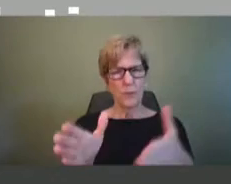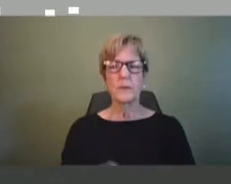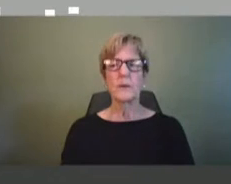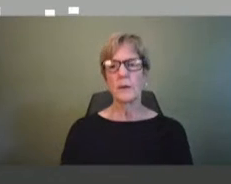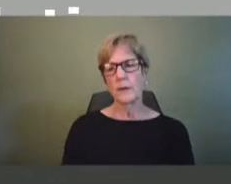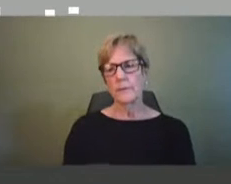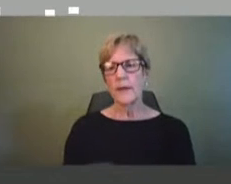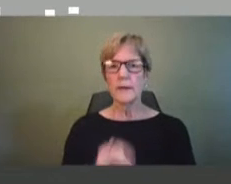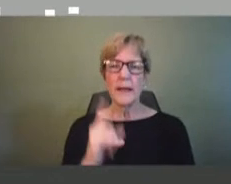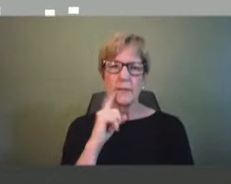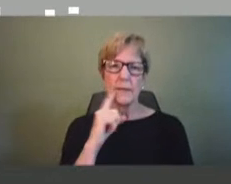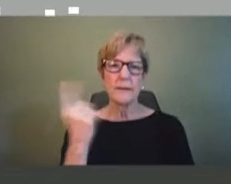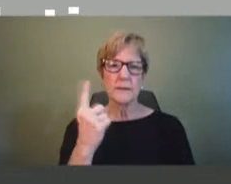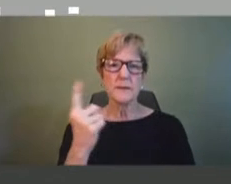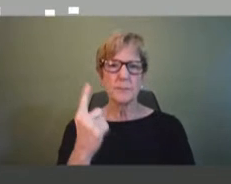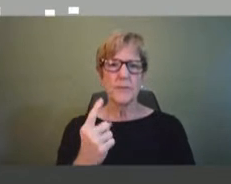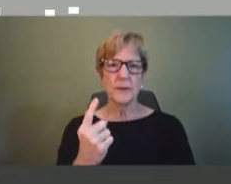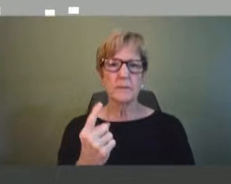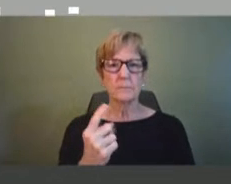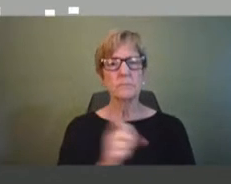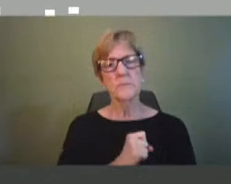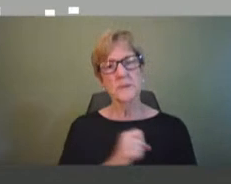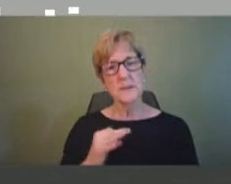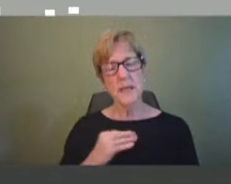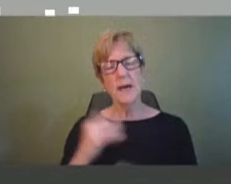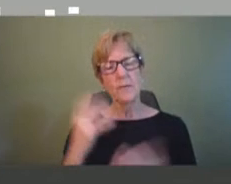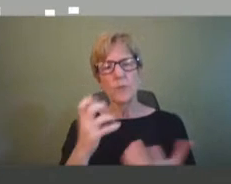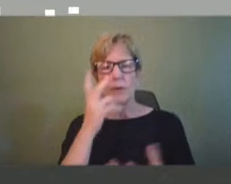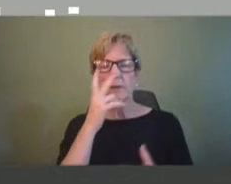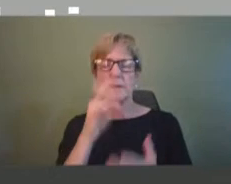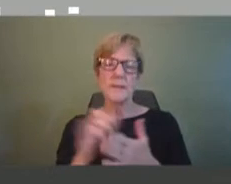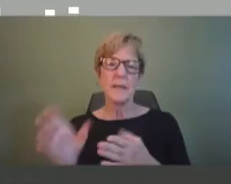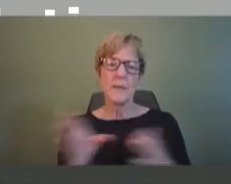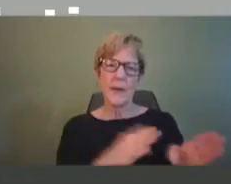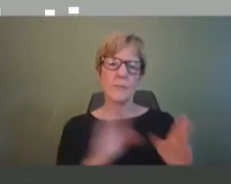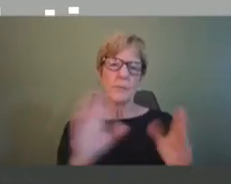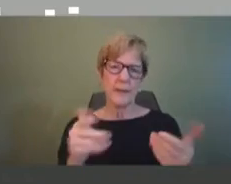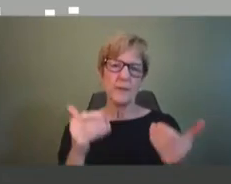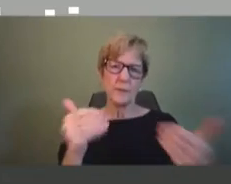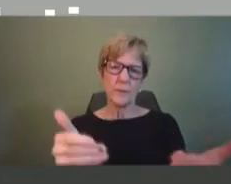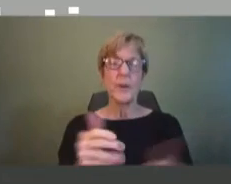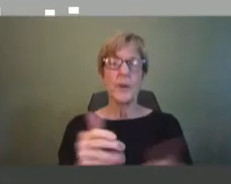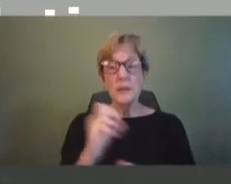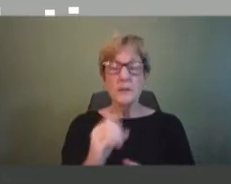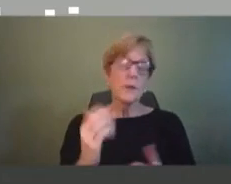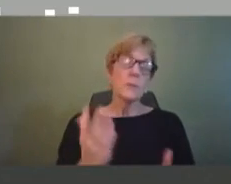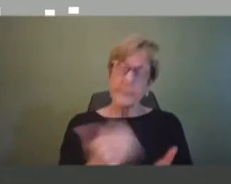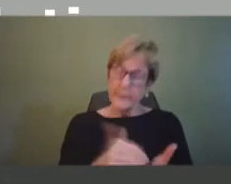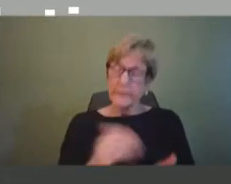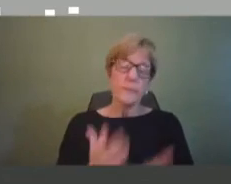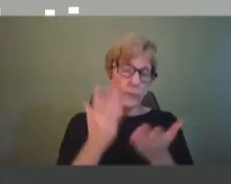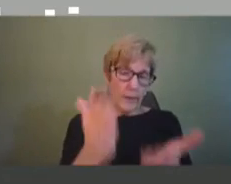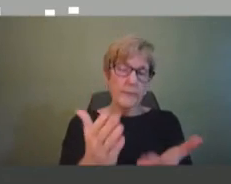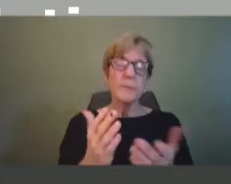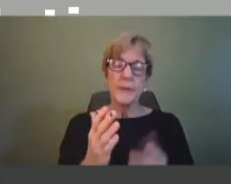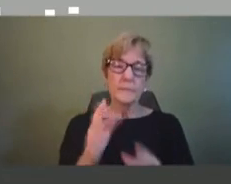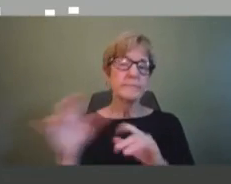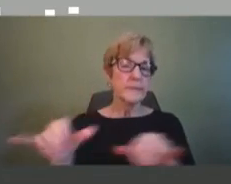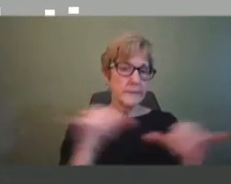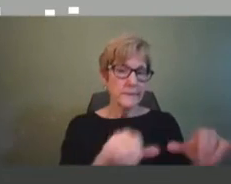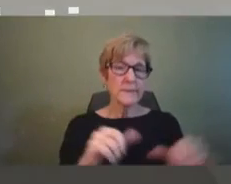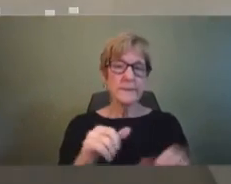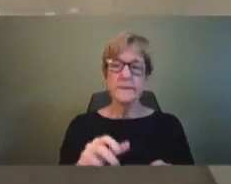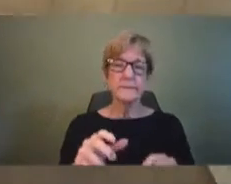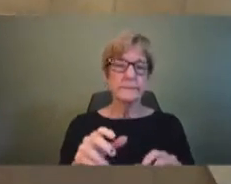think is something that as staff we want to see that plan implementation carried forward so again we do recommend approval it is consistent we'll take questions